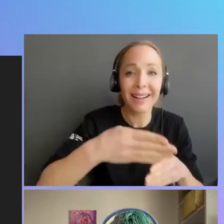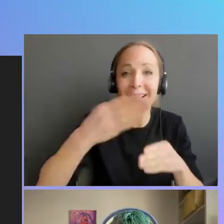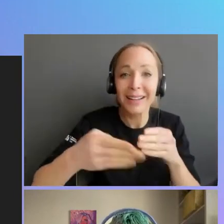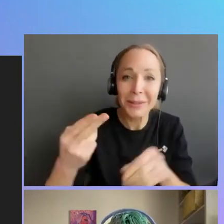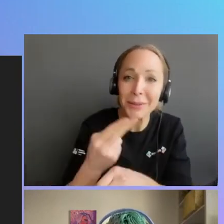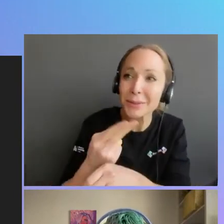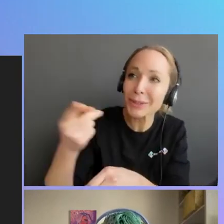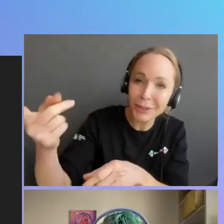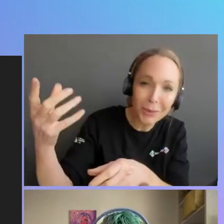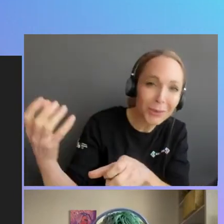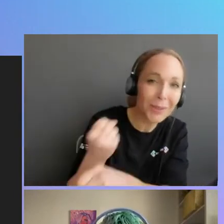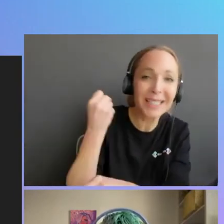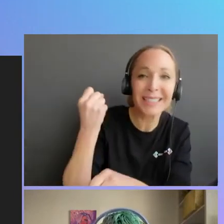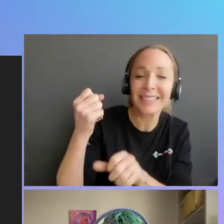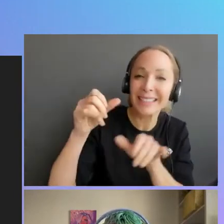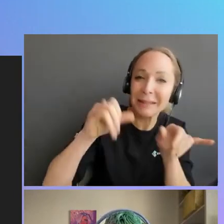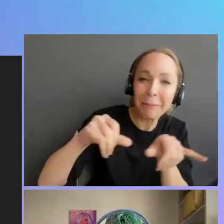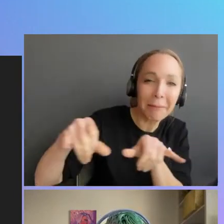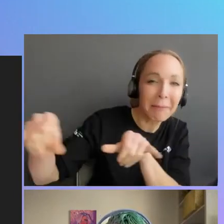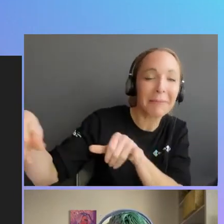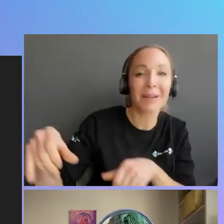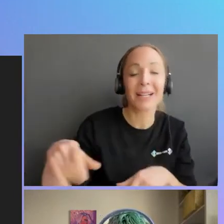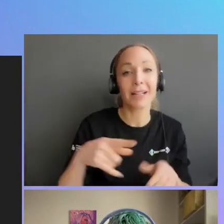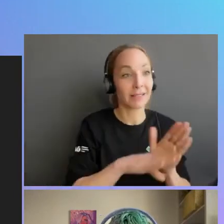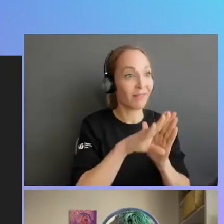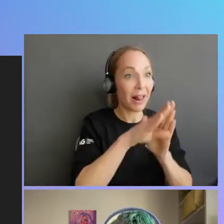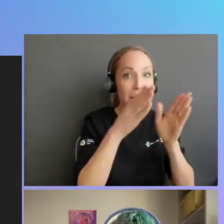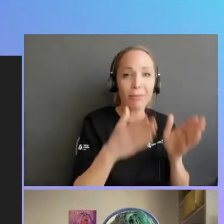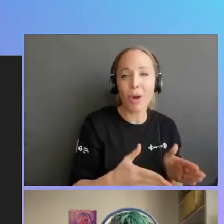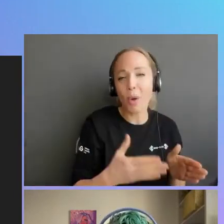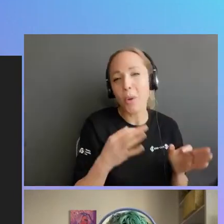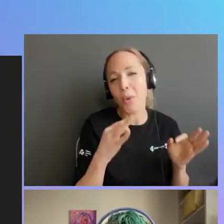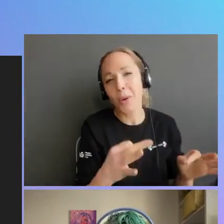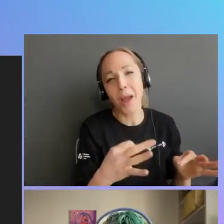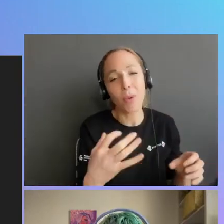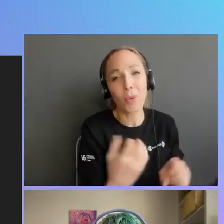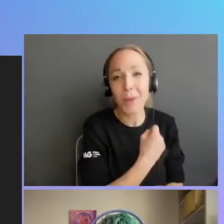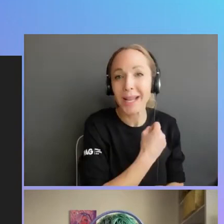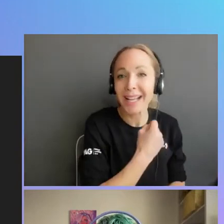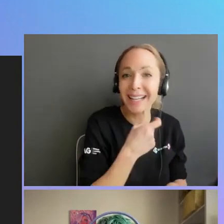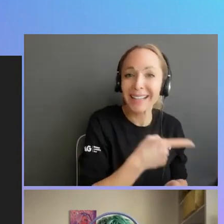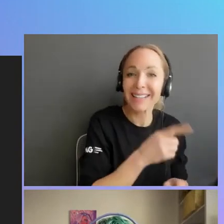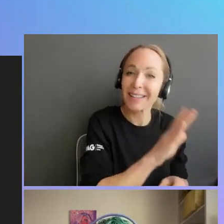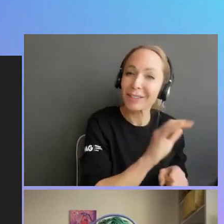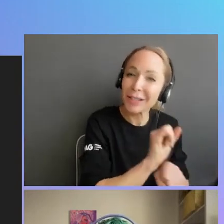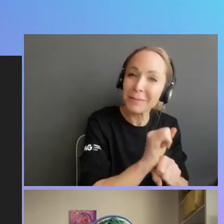for developers. It makes their jobs easier. And it's a win for the business as well.